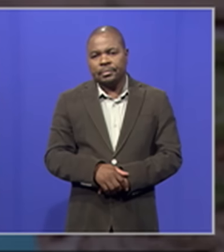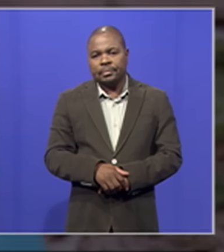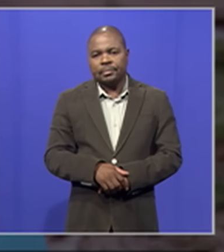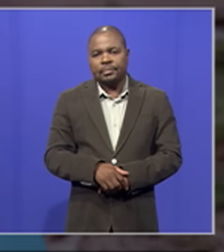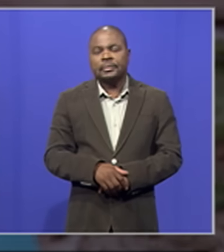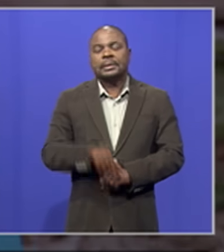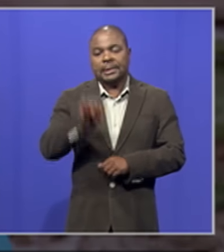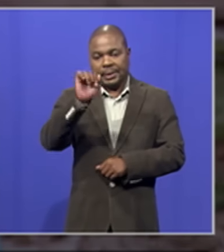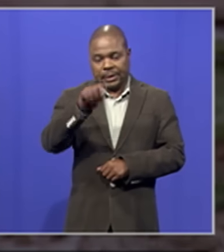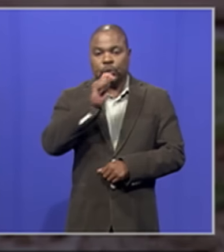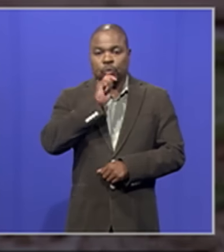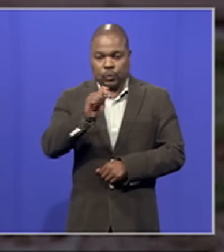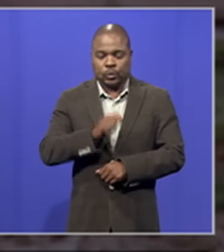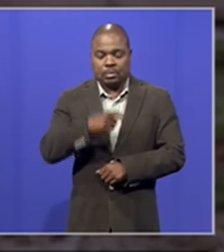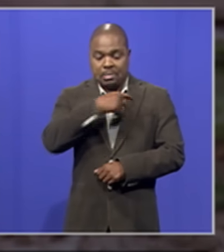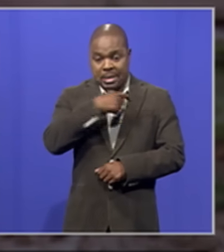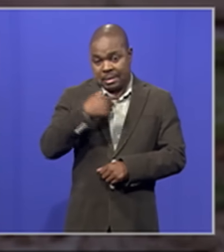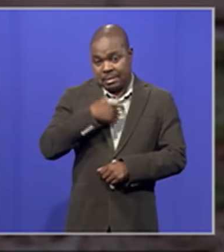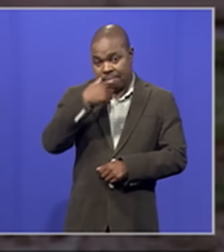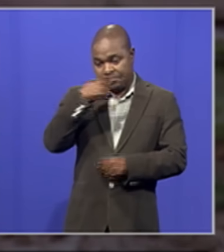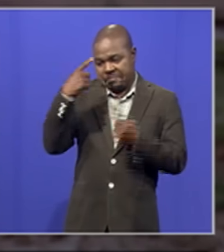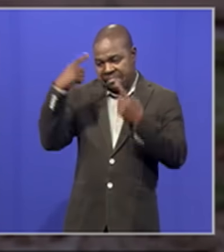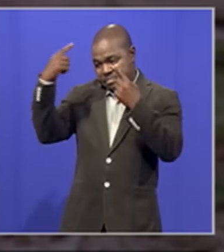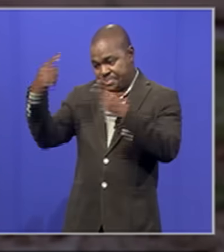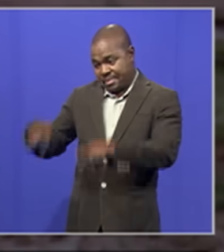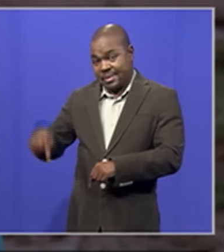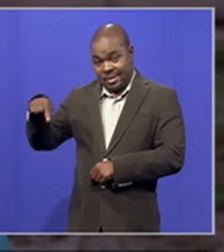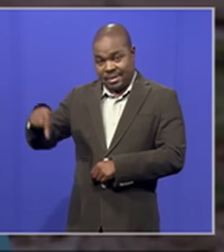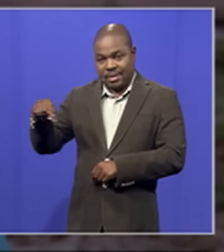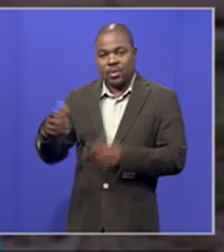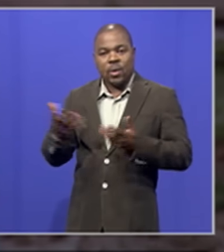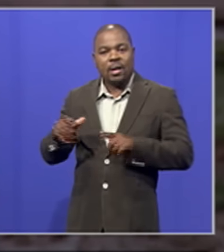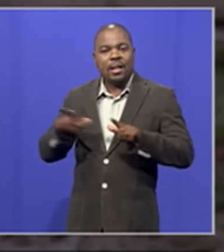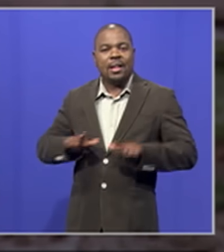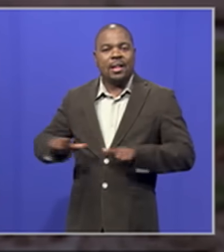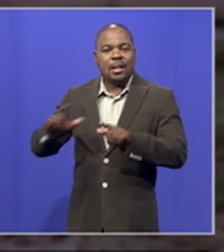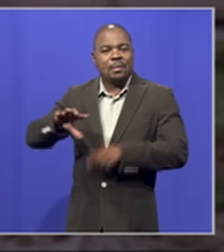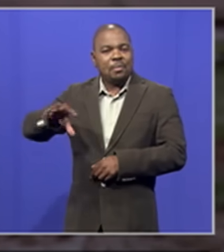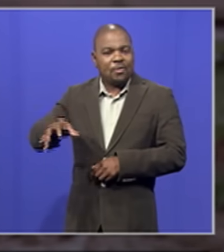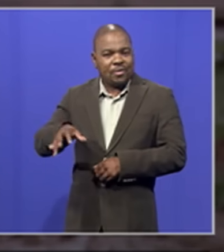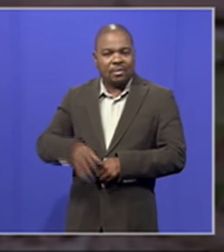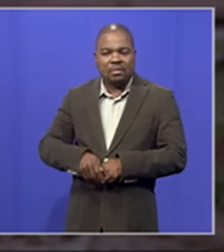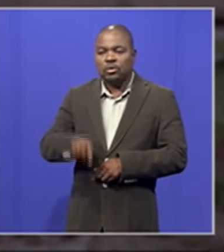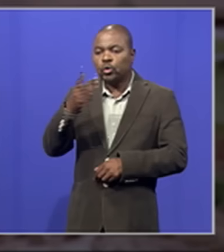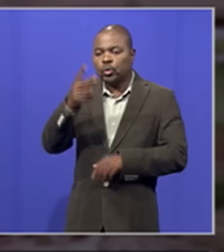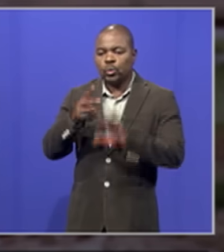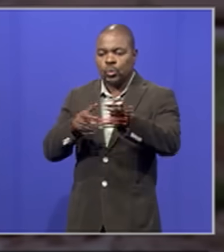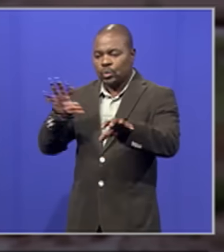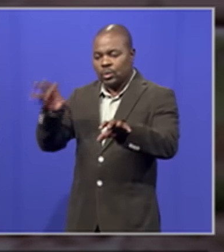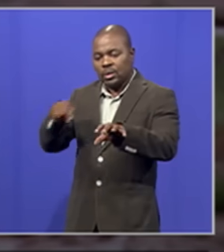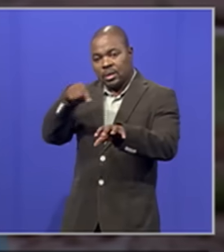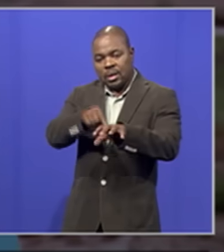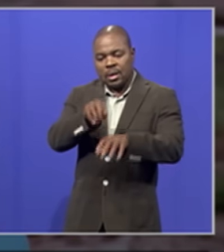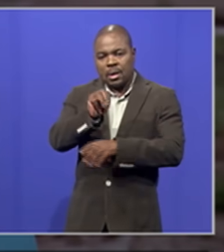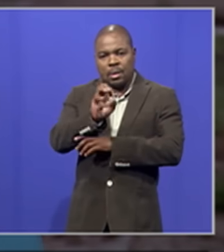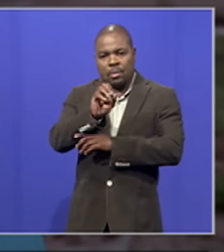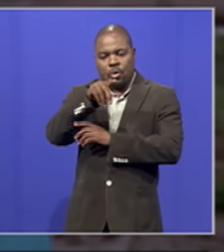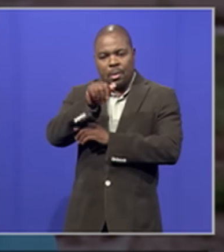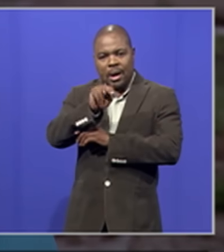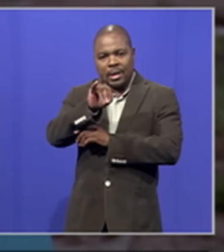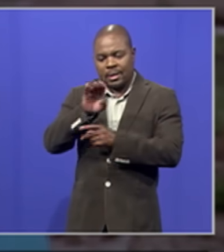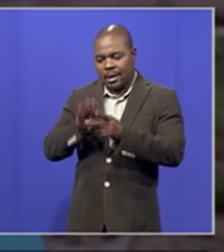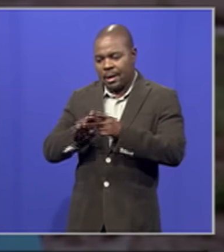Seno ke nnete Presidente Cyril Ramaphosa o gorogile profenseng ya Limpopo kwa dikgaolong tso pedi, kgaolo ya Mopani gape le kgaolo